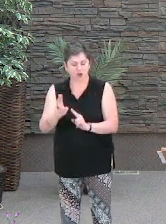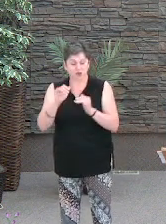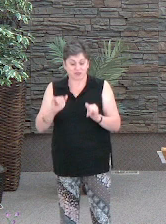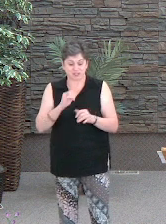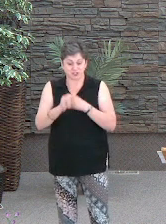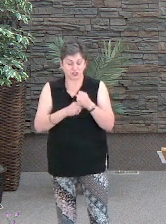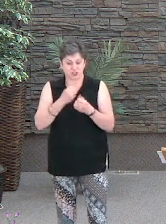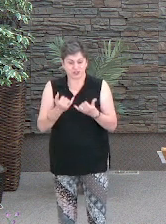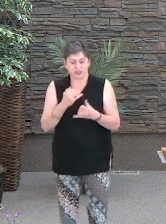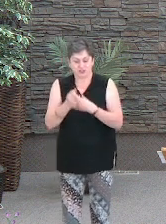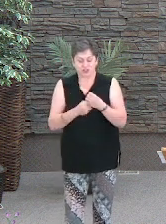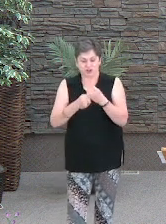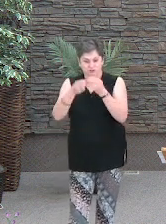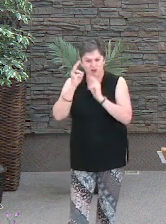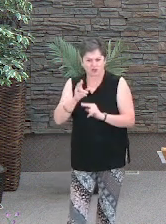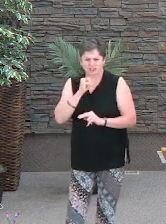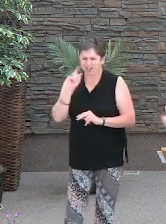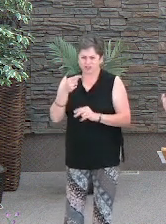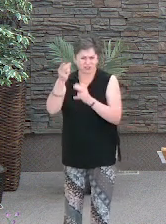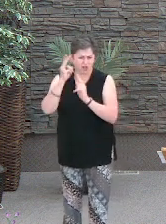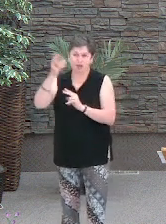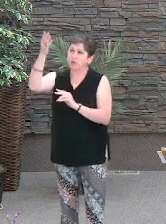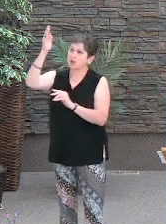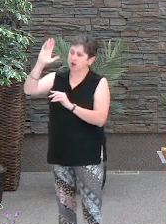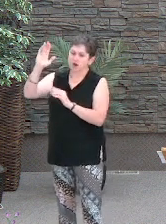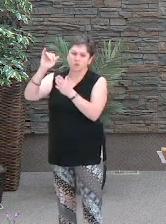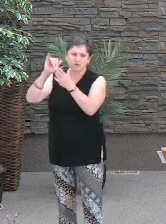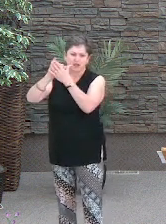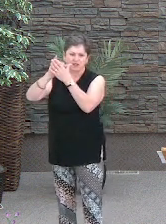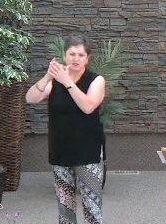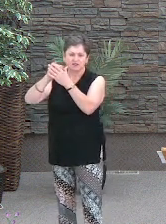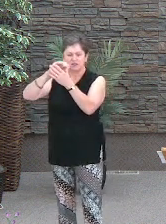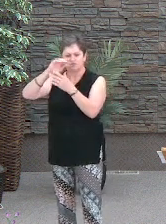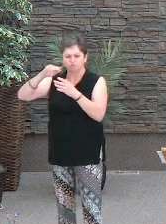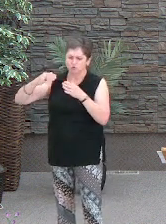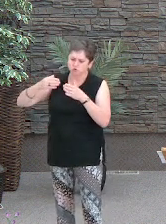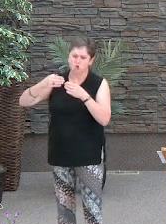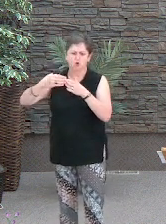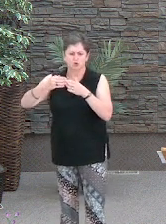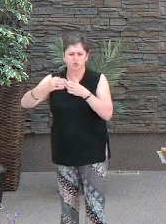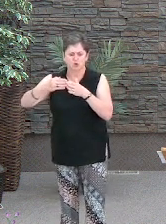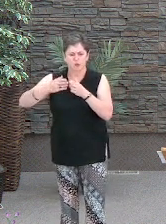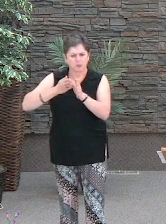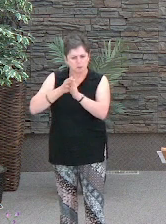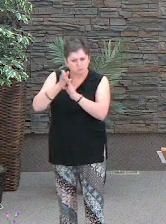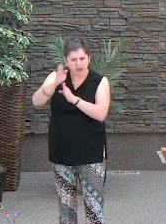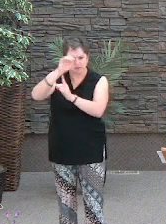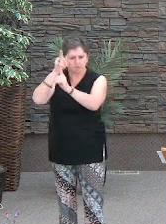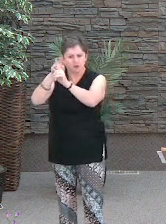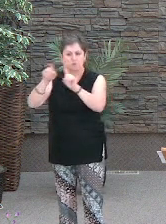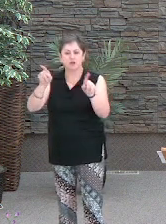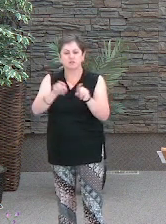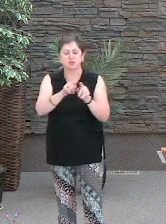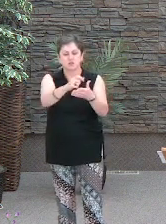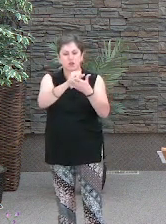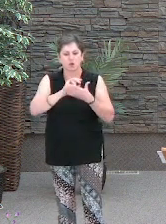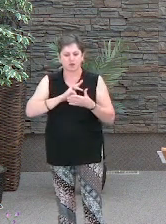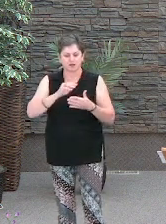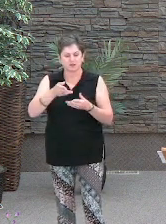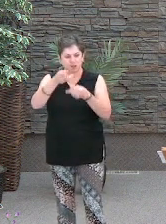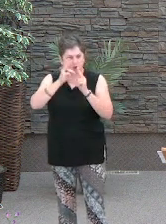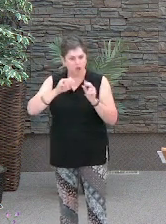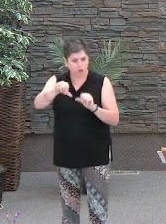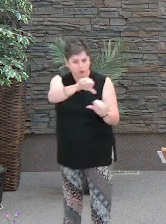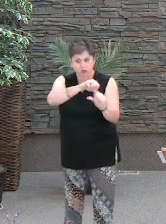this year of honor is not merely honoring God, although that's the cornerstone and the capstone of it, but it's also about helping us honor each